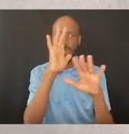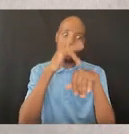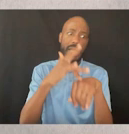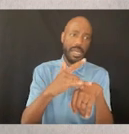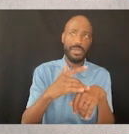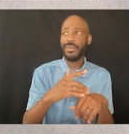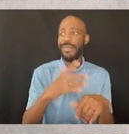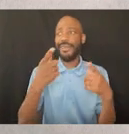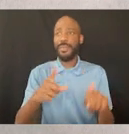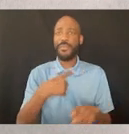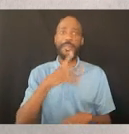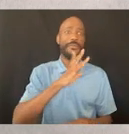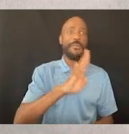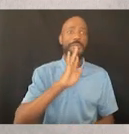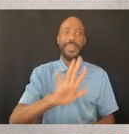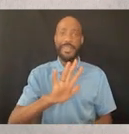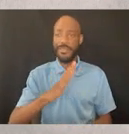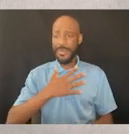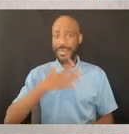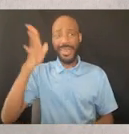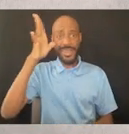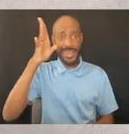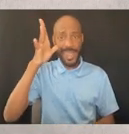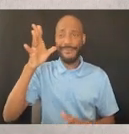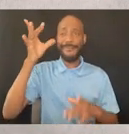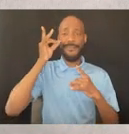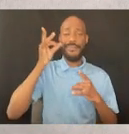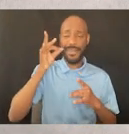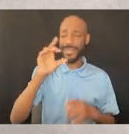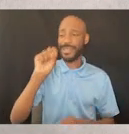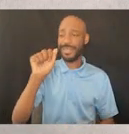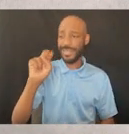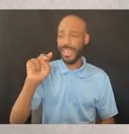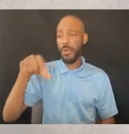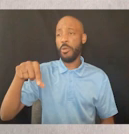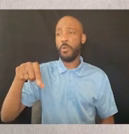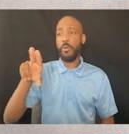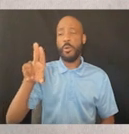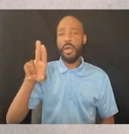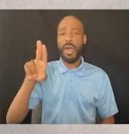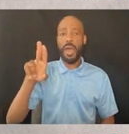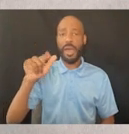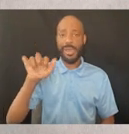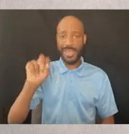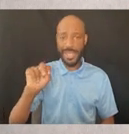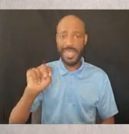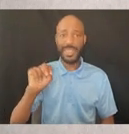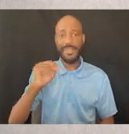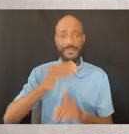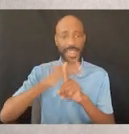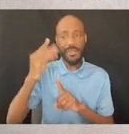So viruses have always been, and randomly getting these weird diseases, always been fascination of